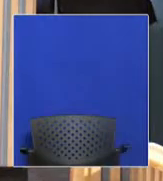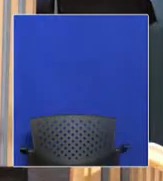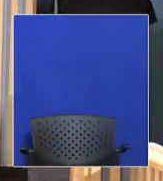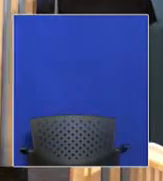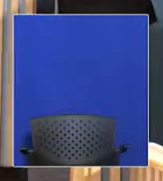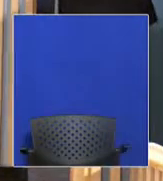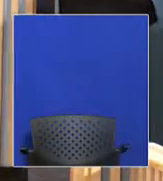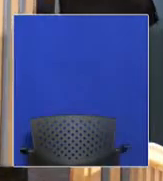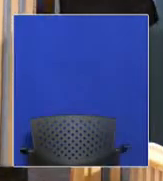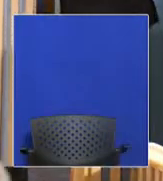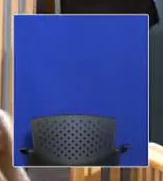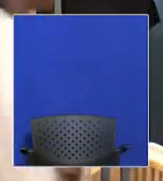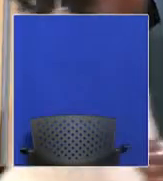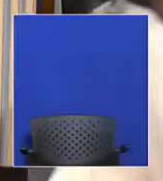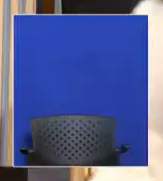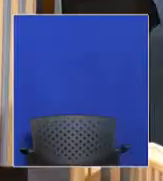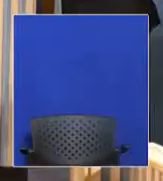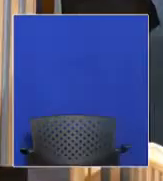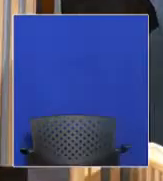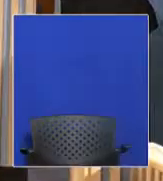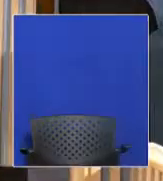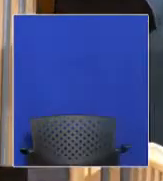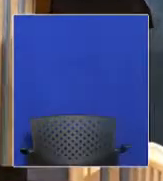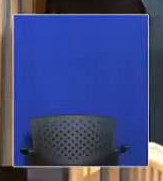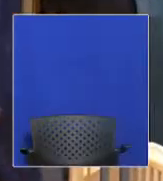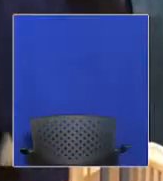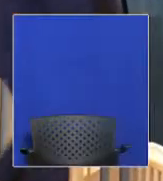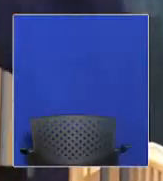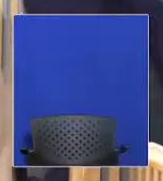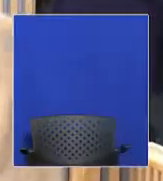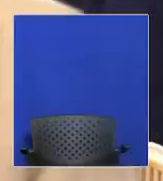We are ready to resume. Cell phones off, please. Thank you.